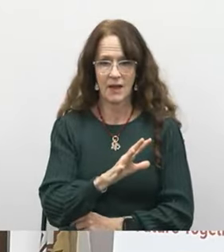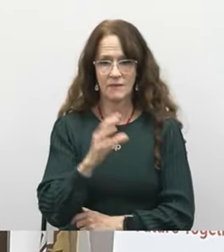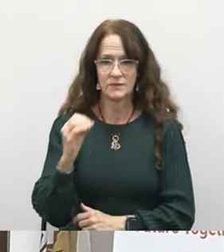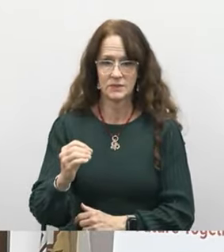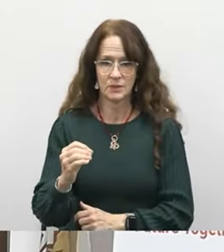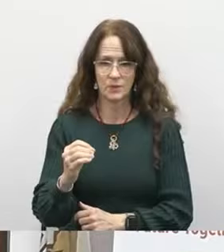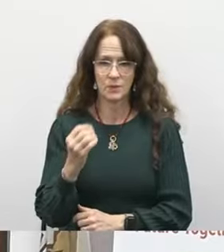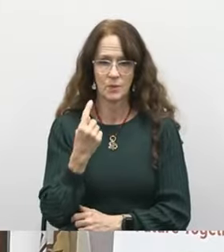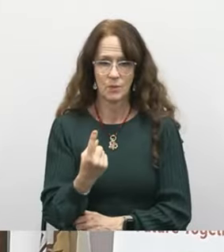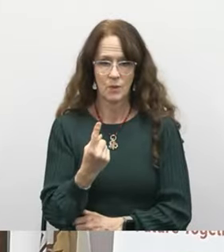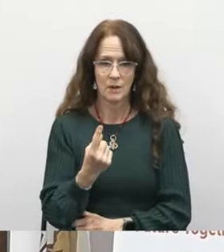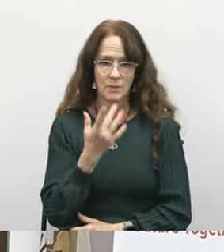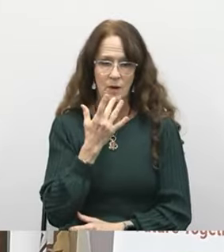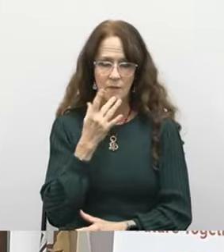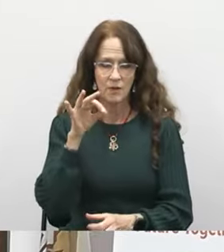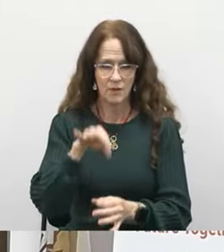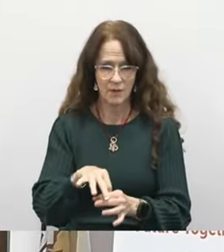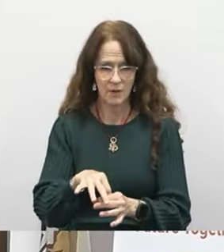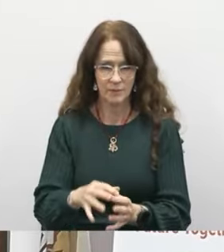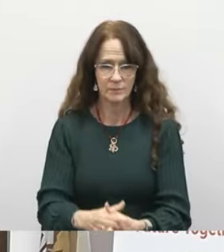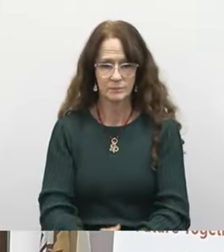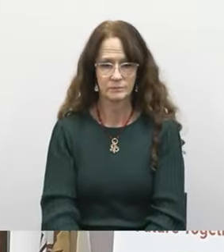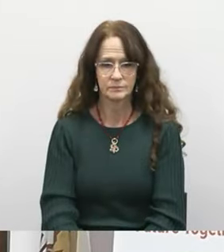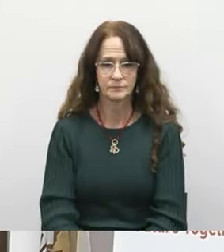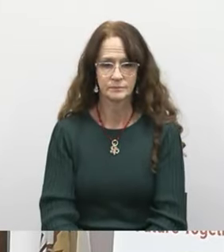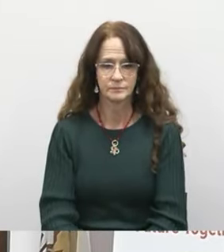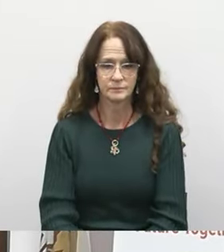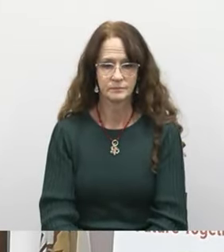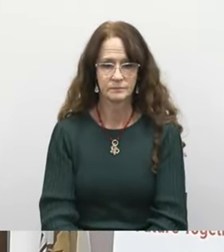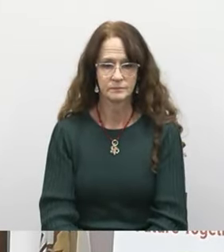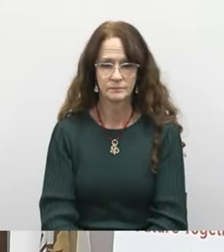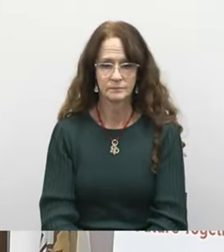5-0 with a preferential vote.